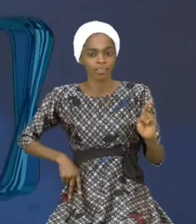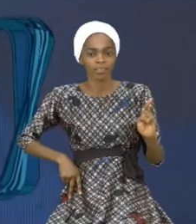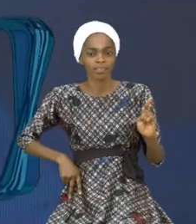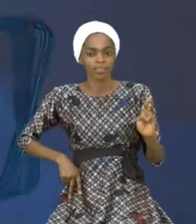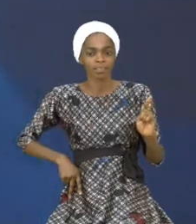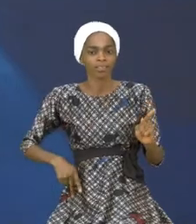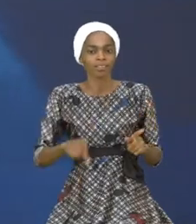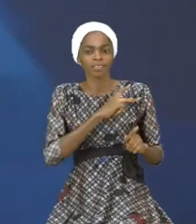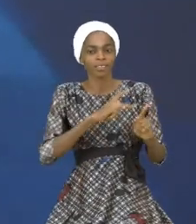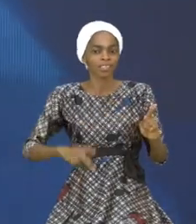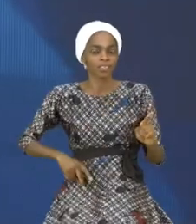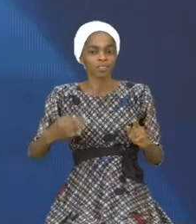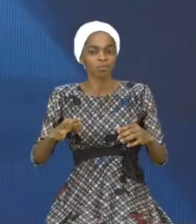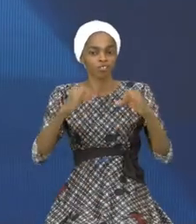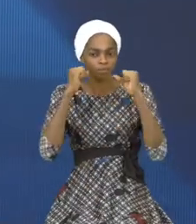The kingdom of power.